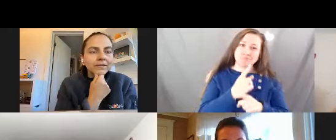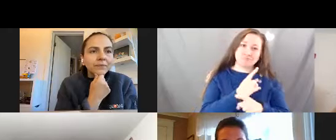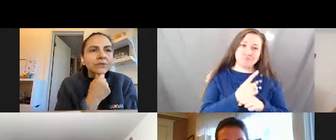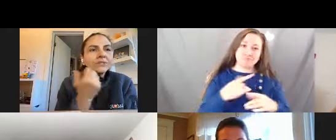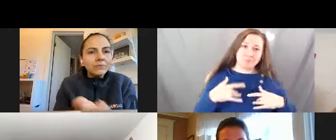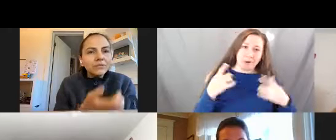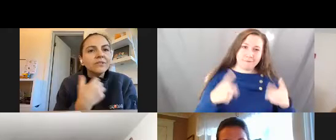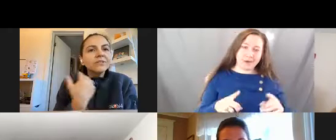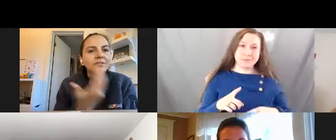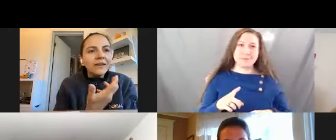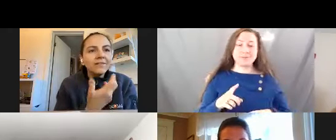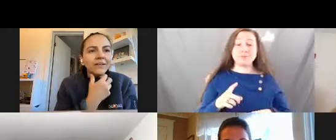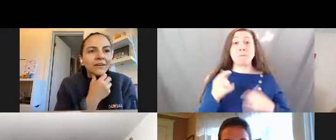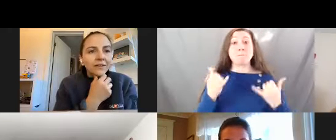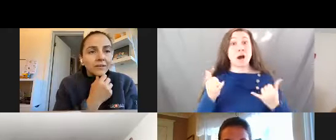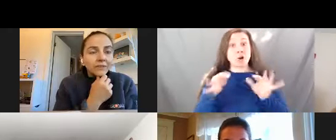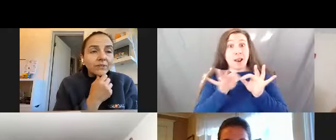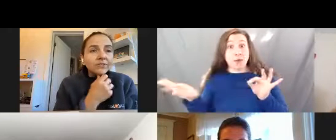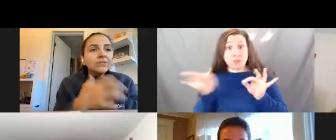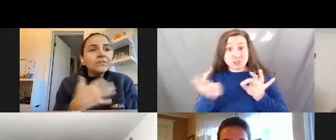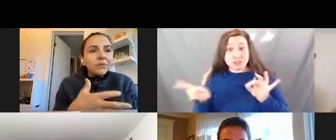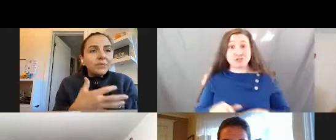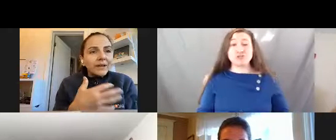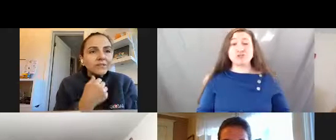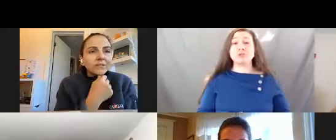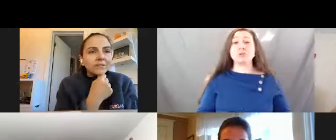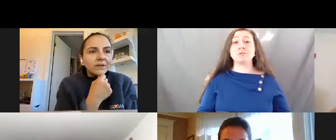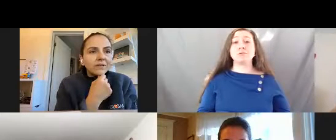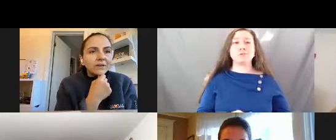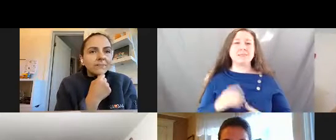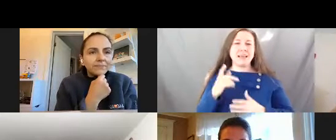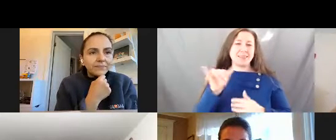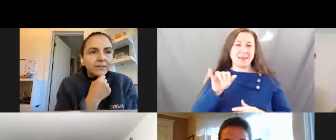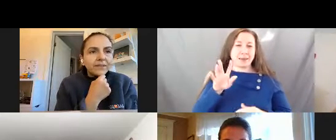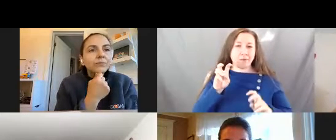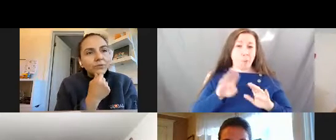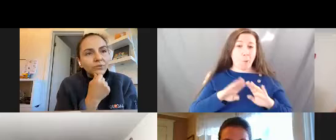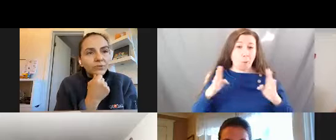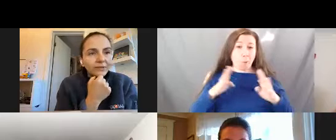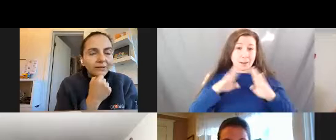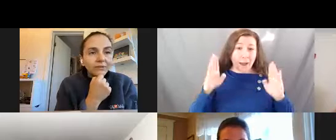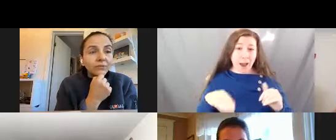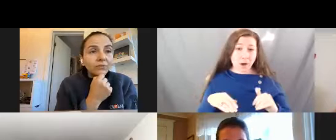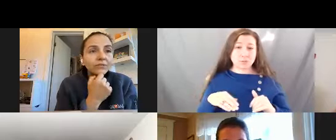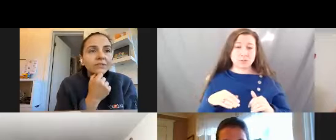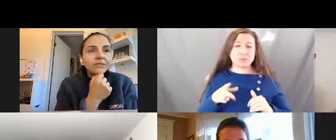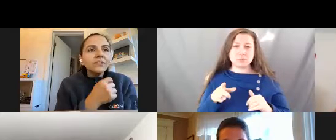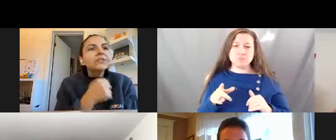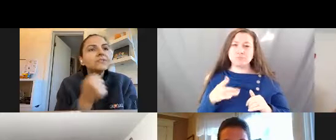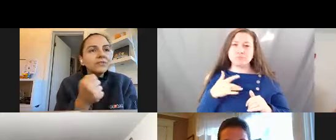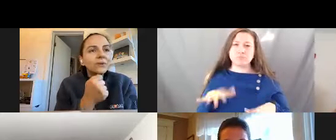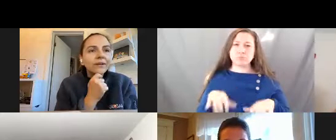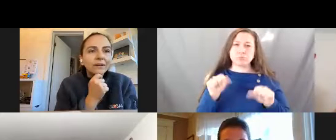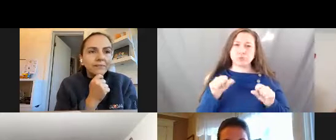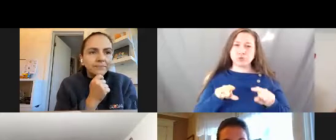like modern languages. They have some versions of their open houses that they would usually do during